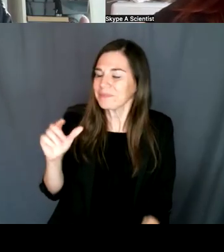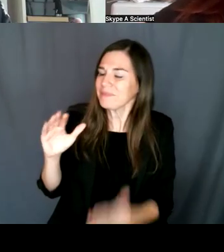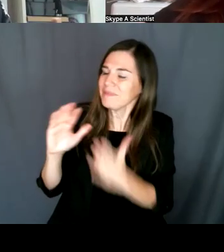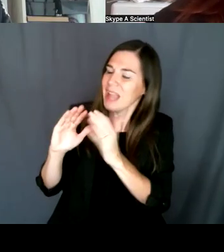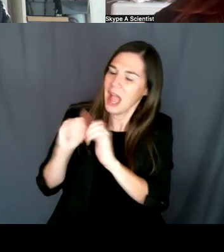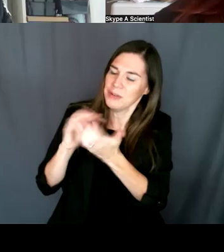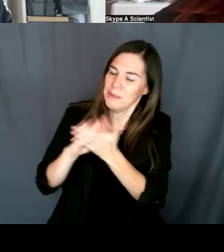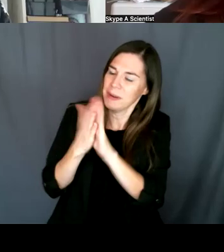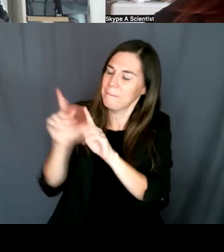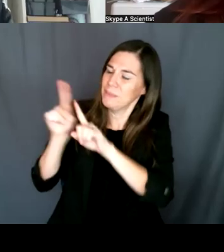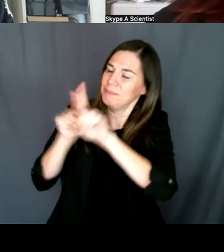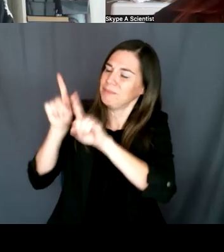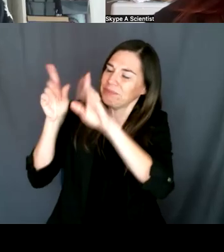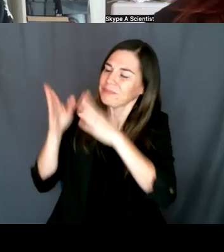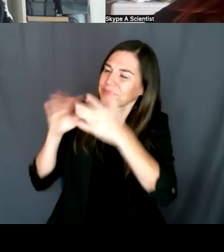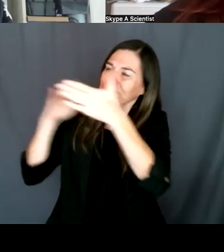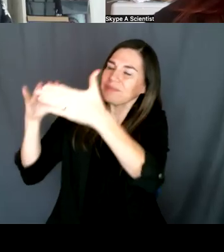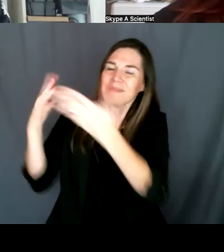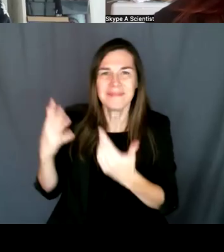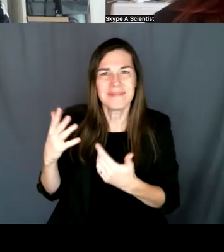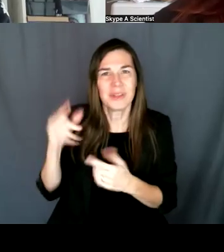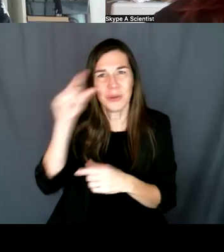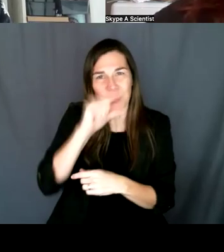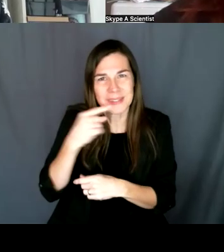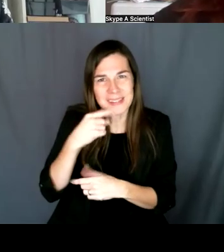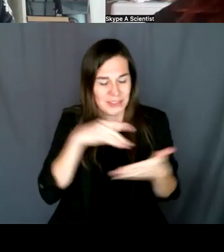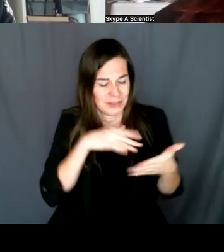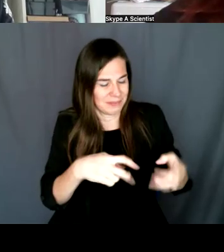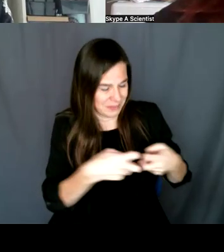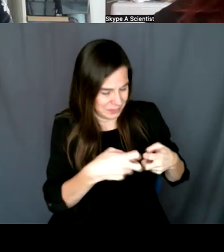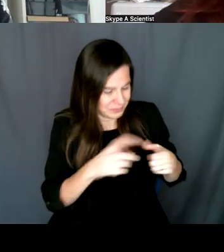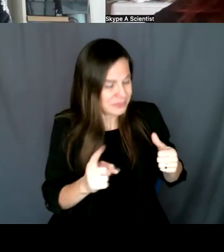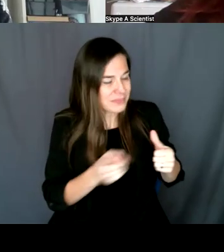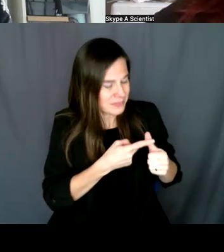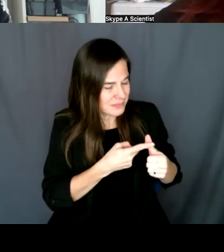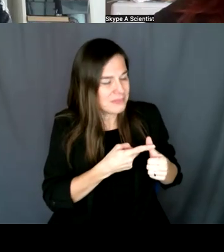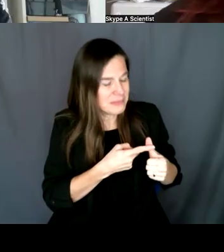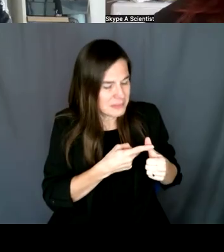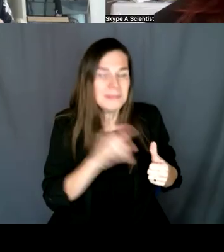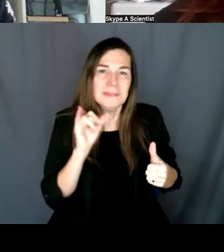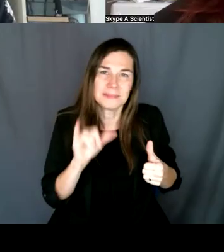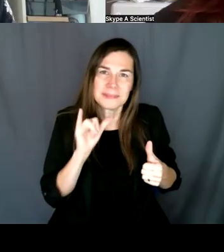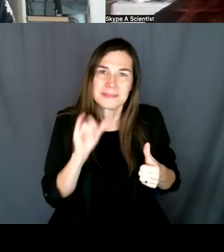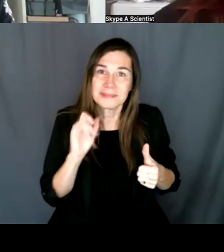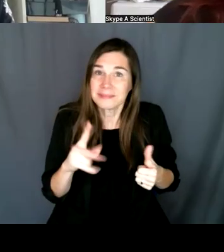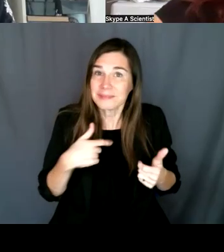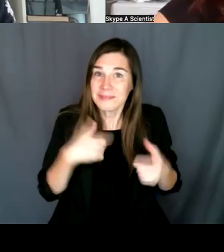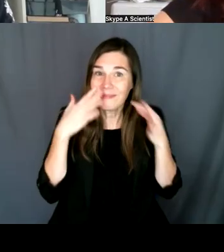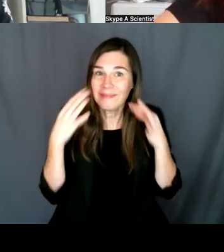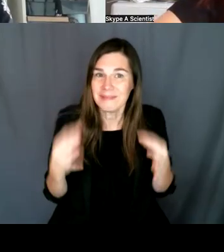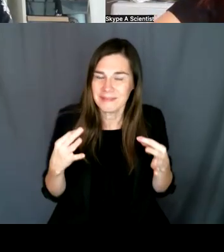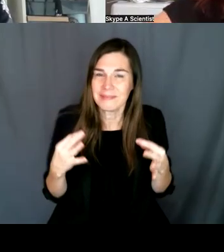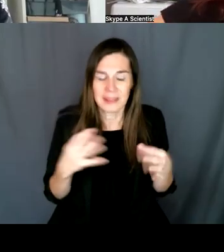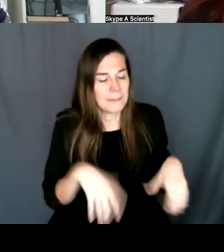an astronomer. And Google said that you needed to study physics first. So that's when I decided that I was going to